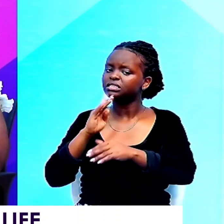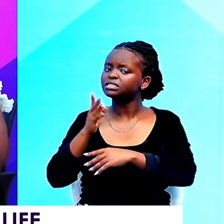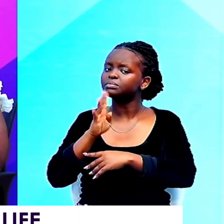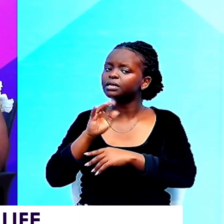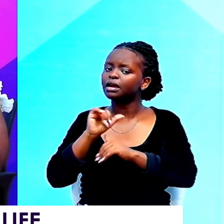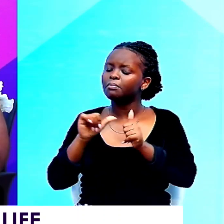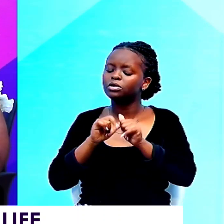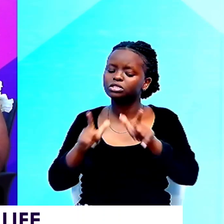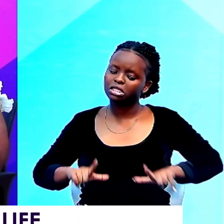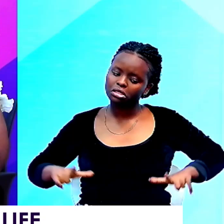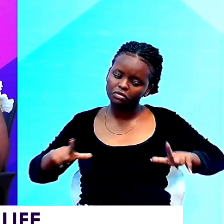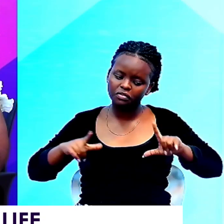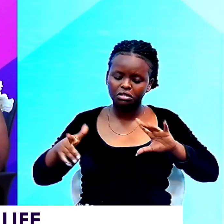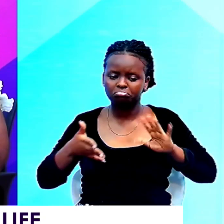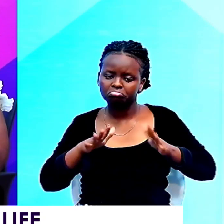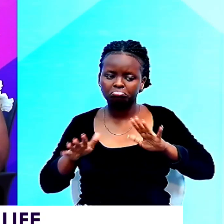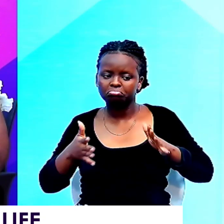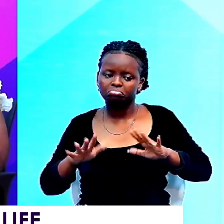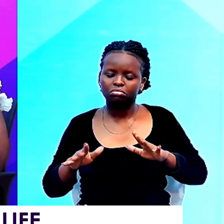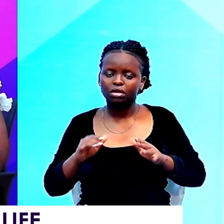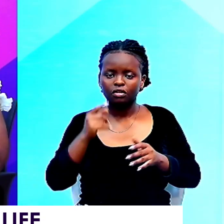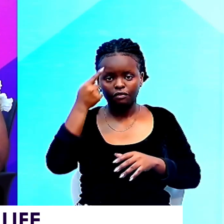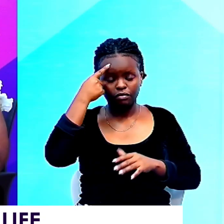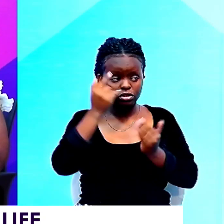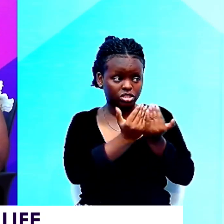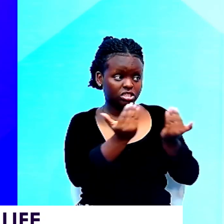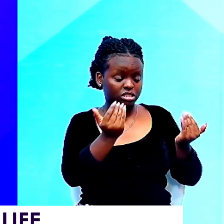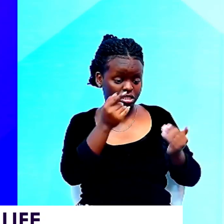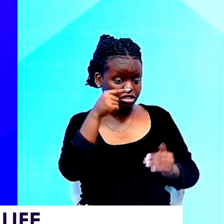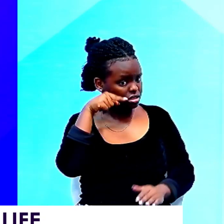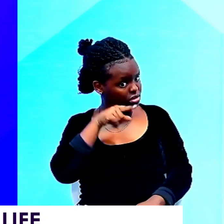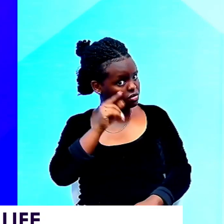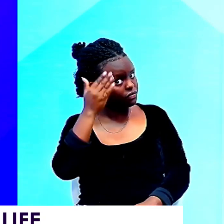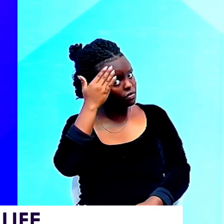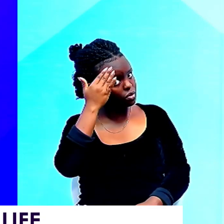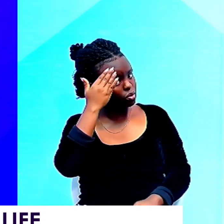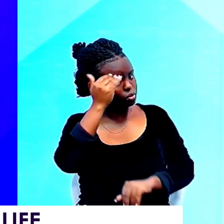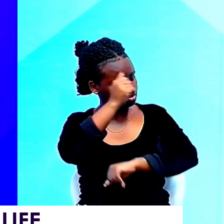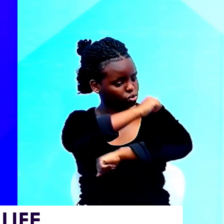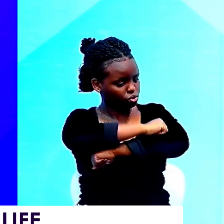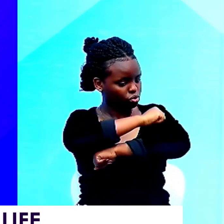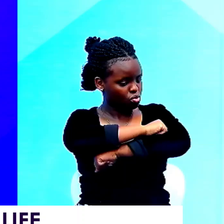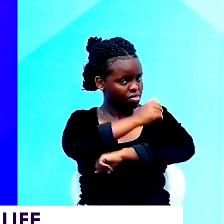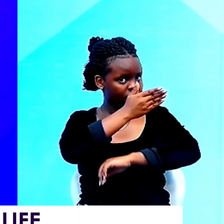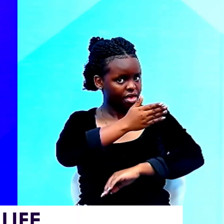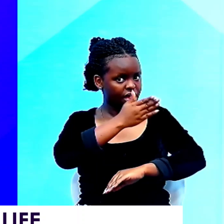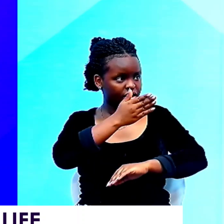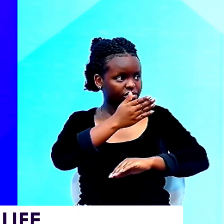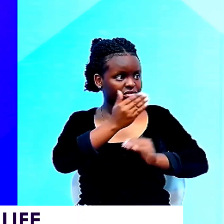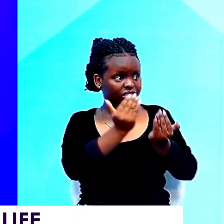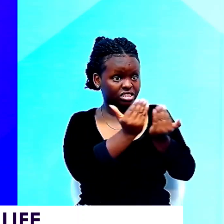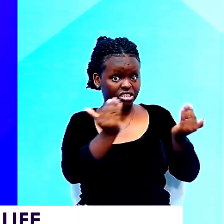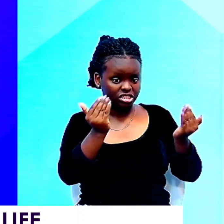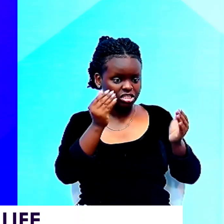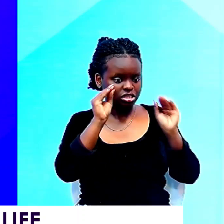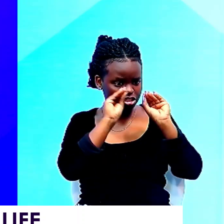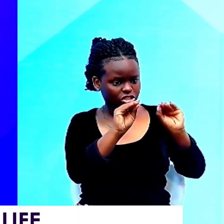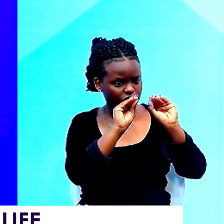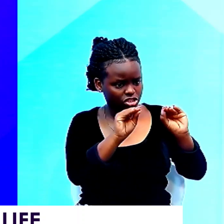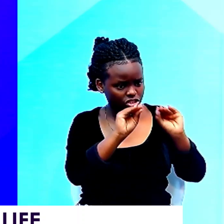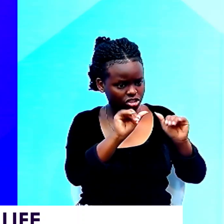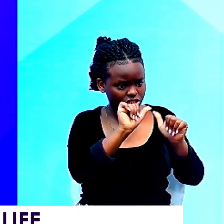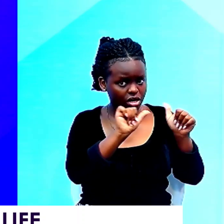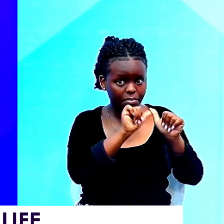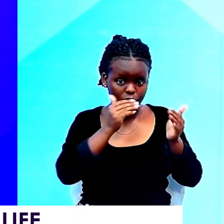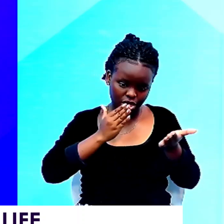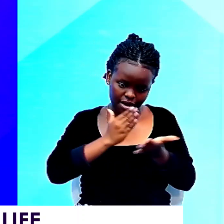understand this side. Yes. Are you aware that in school our children are taught about their rights? They